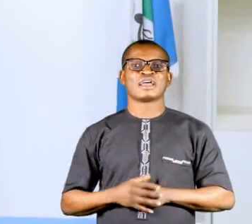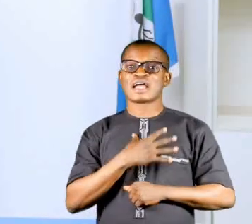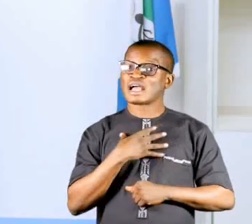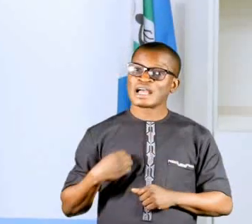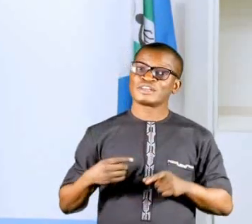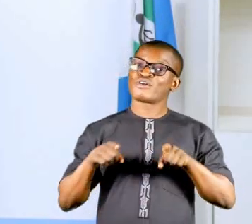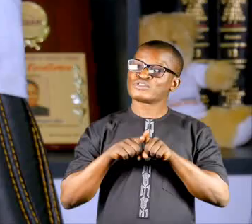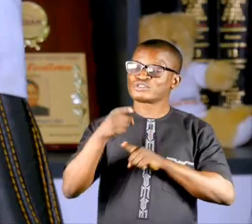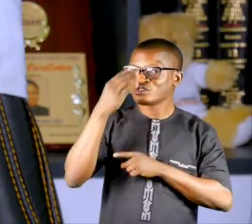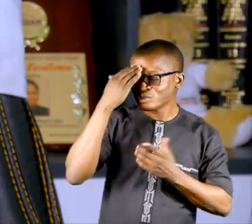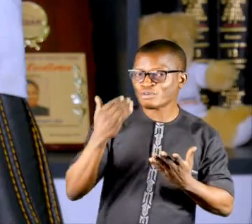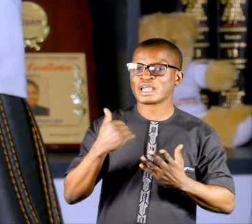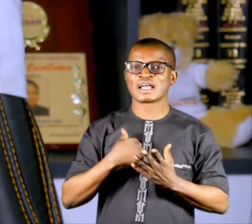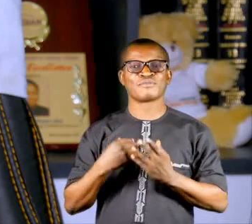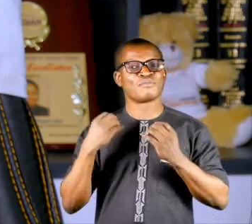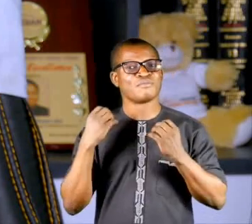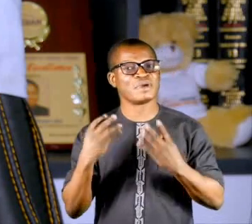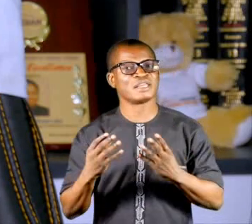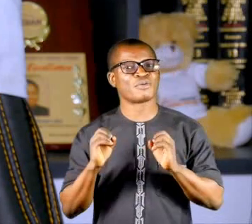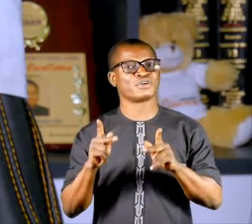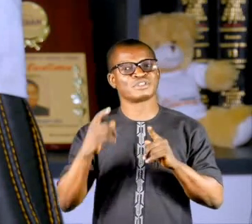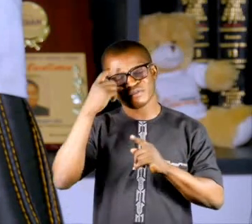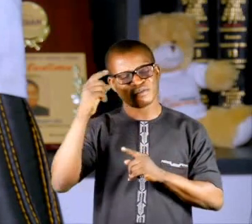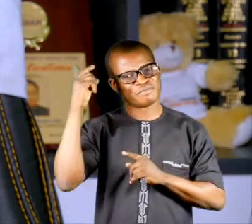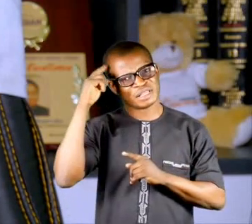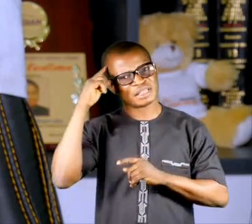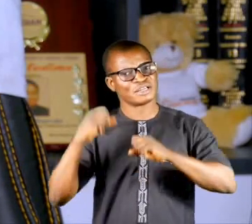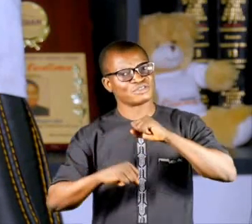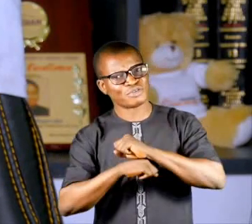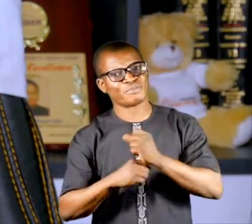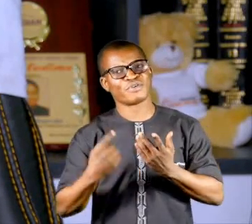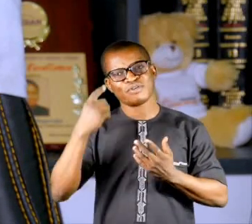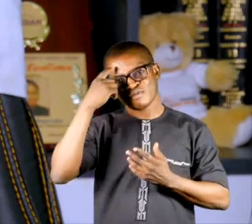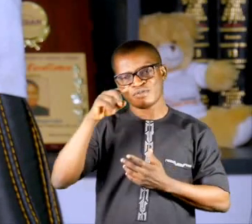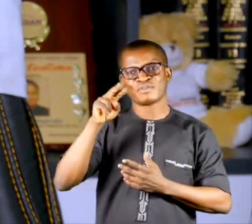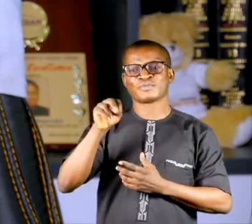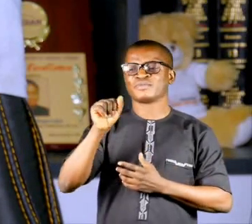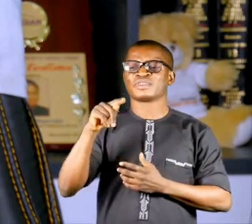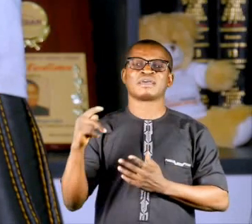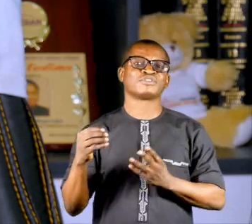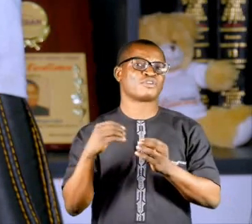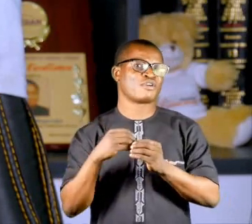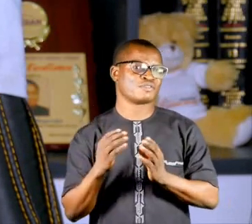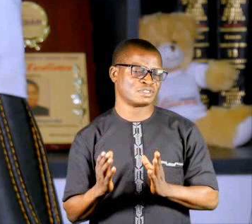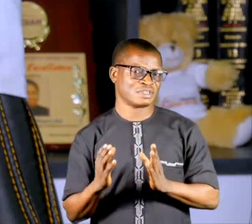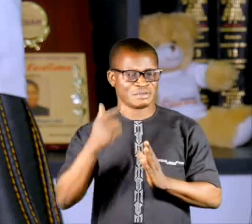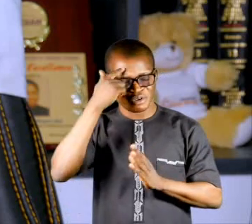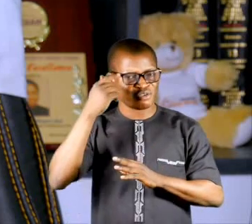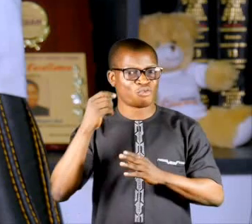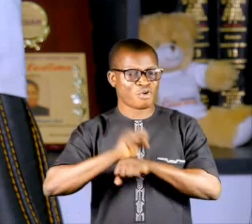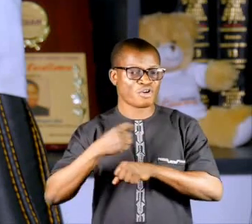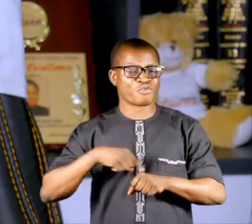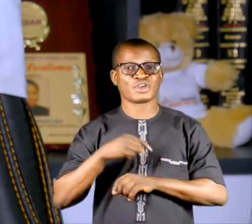And also, you know, have more opportunities for mental support for more NAPTIP officers, because the